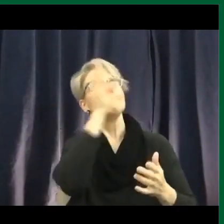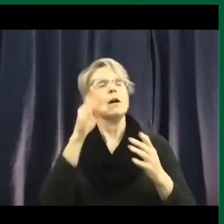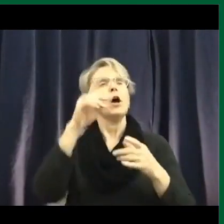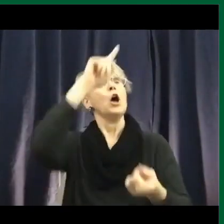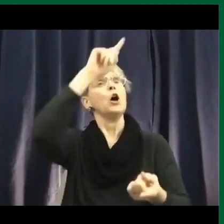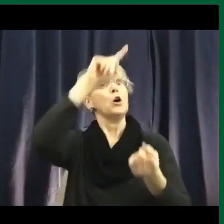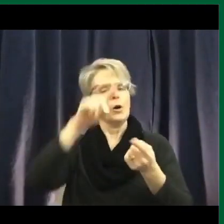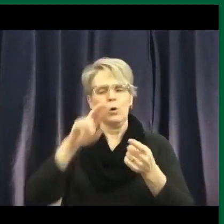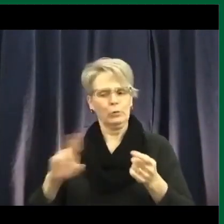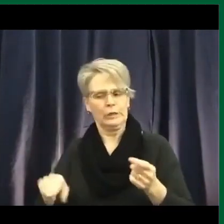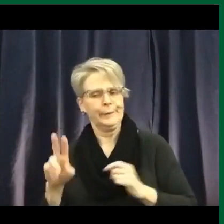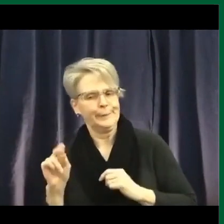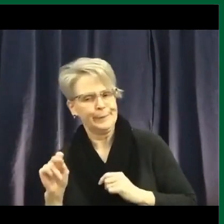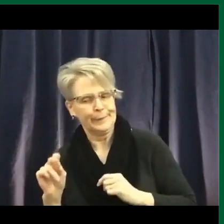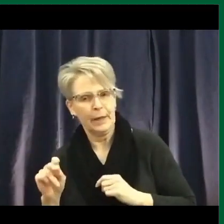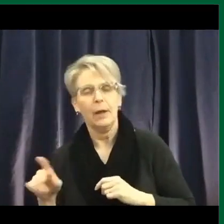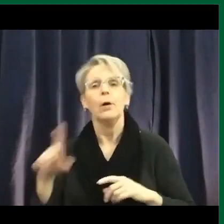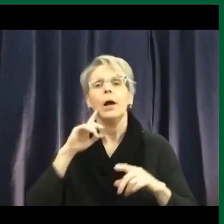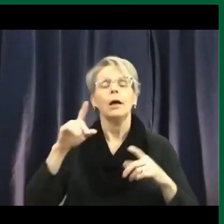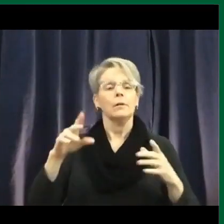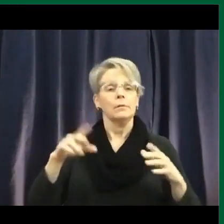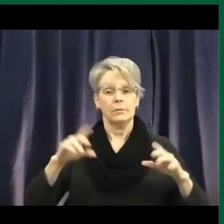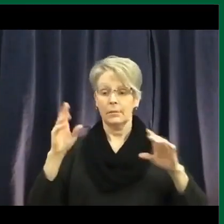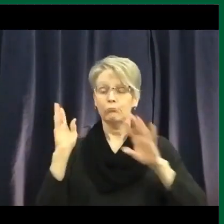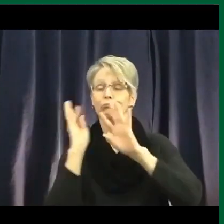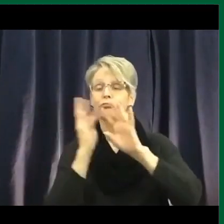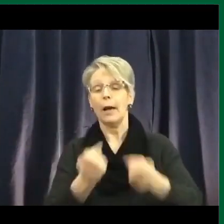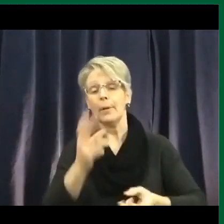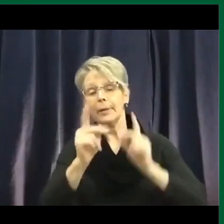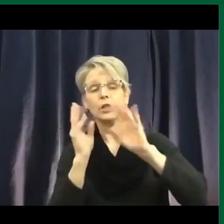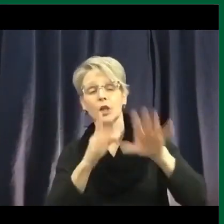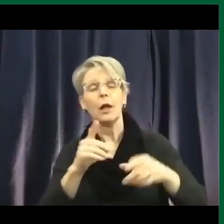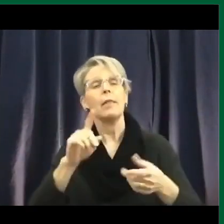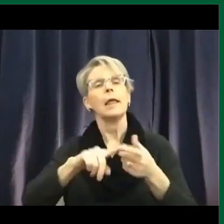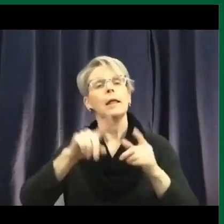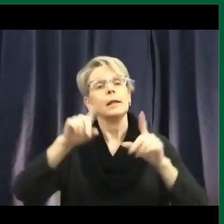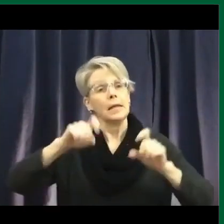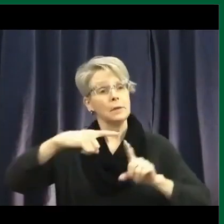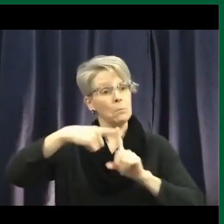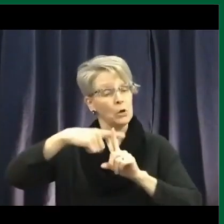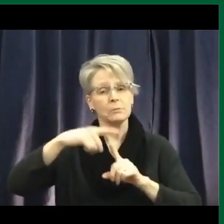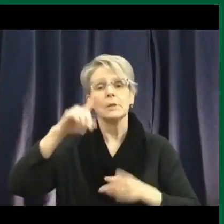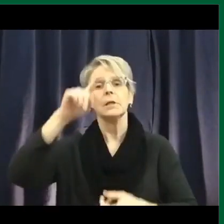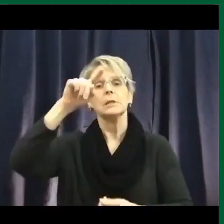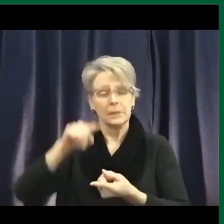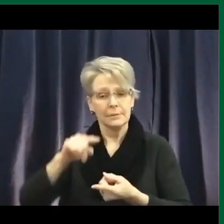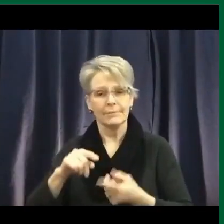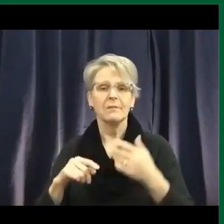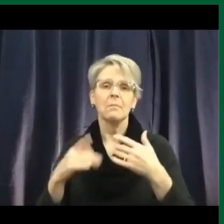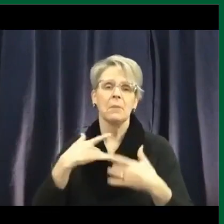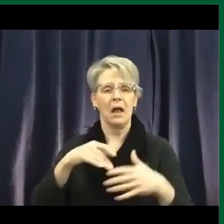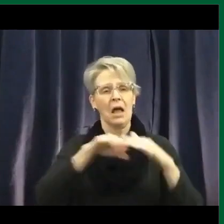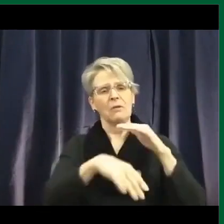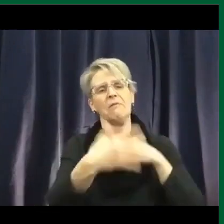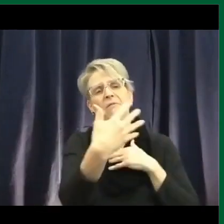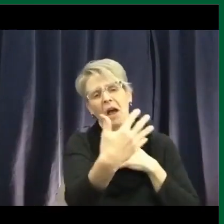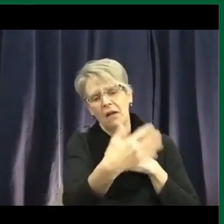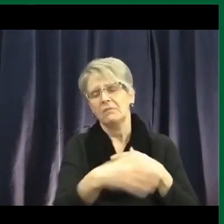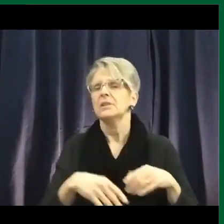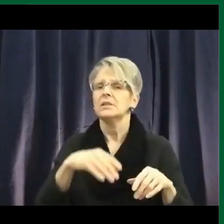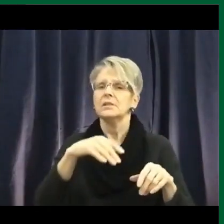the test positivity coming down, but less than 5 in many places, but still 15 in Regina. But then